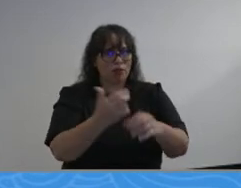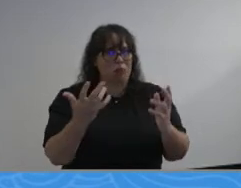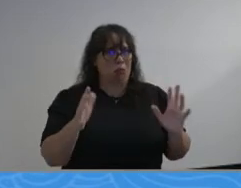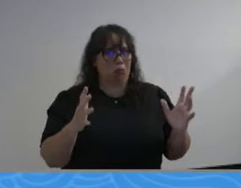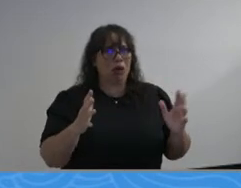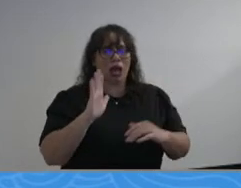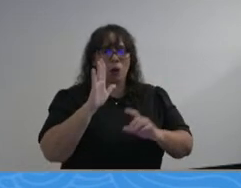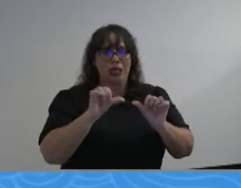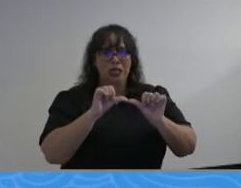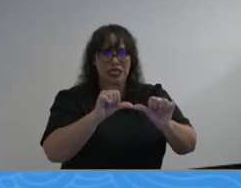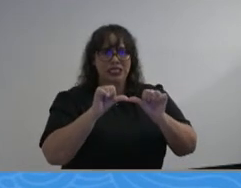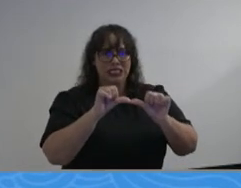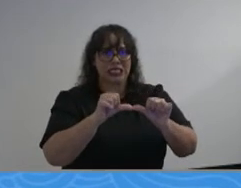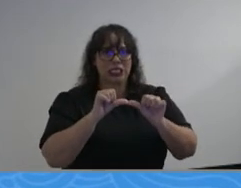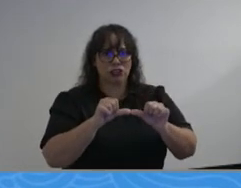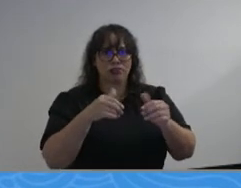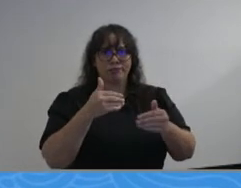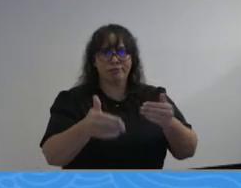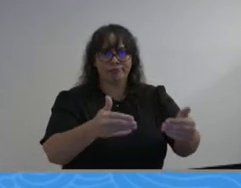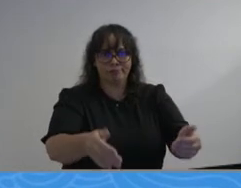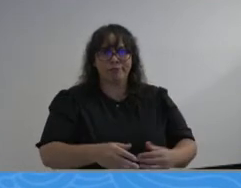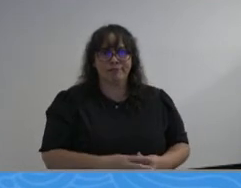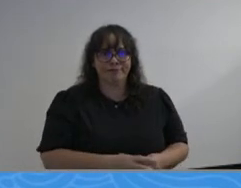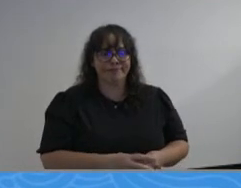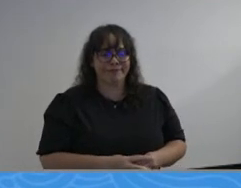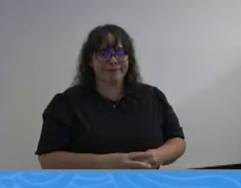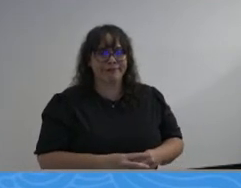we're going to continue to move forward with.